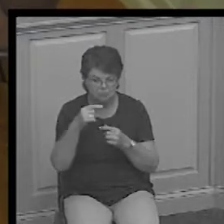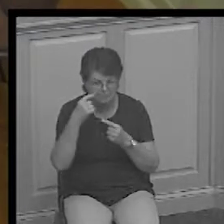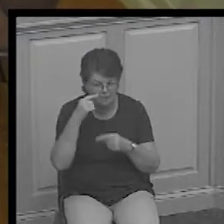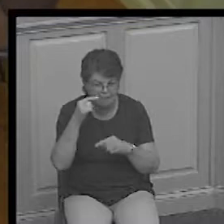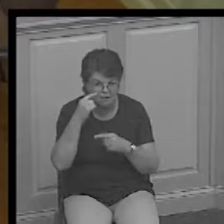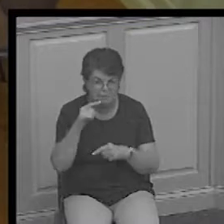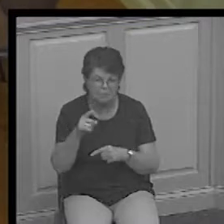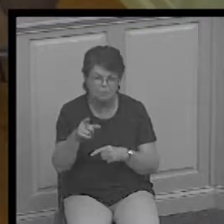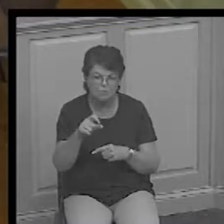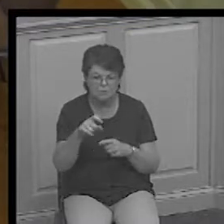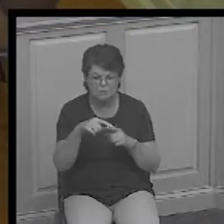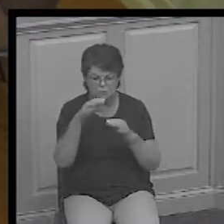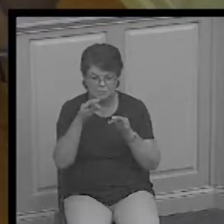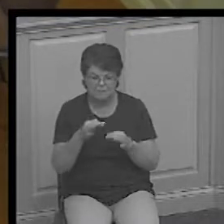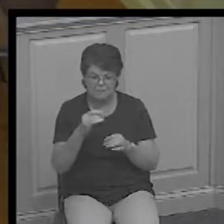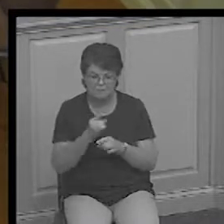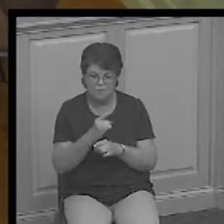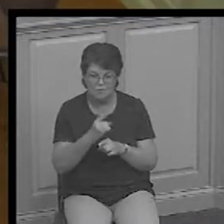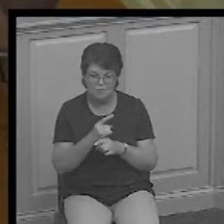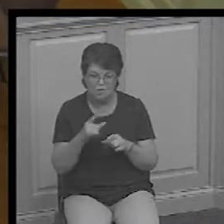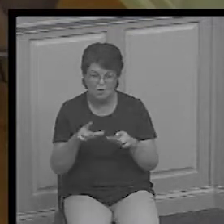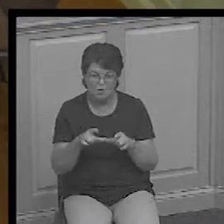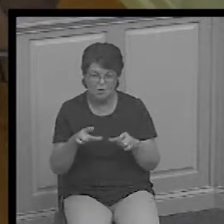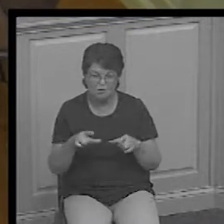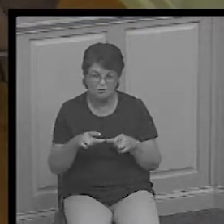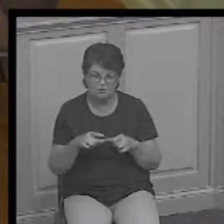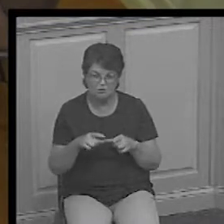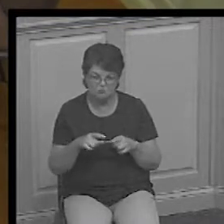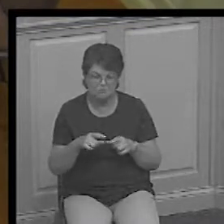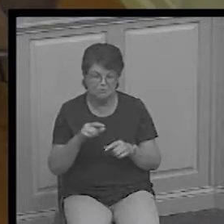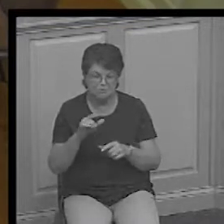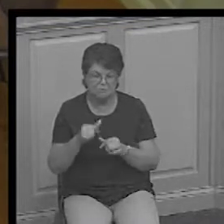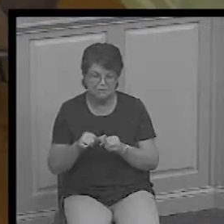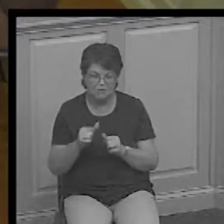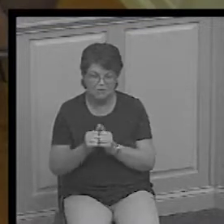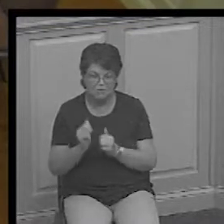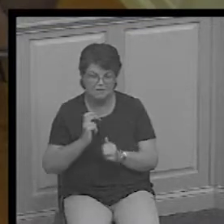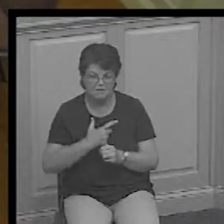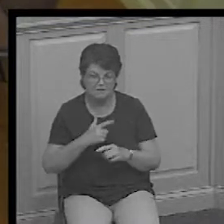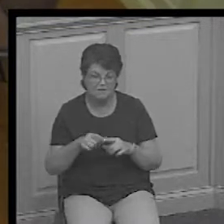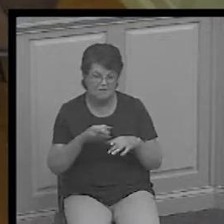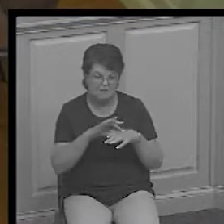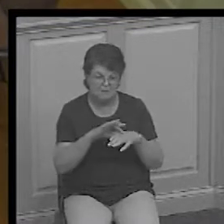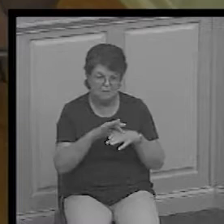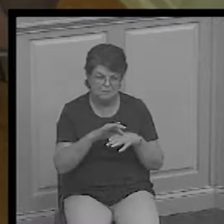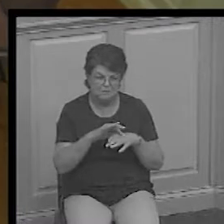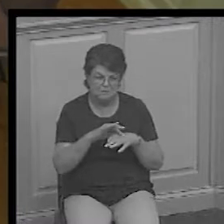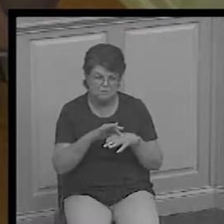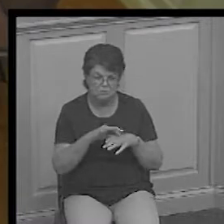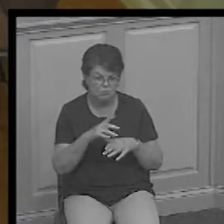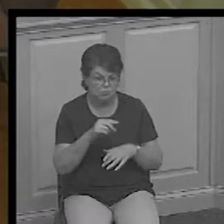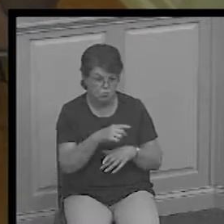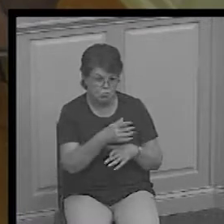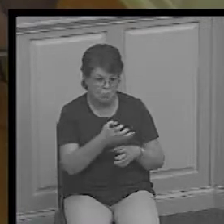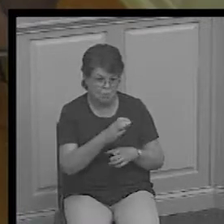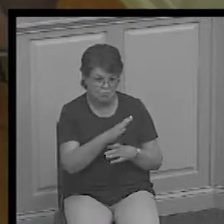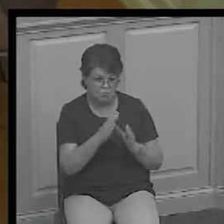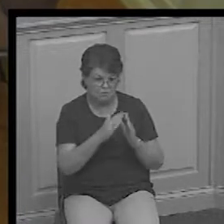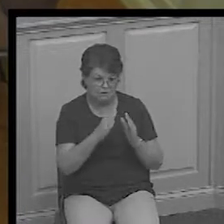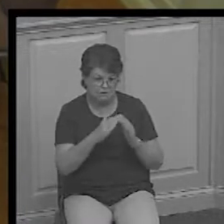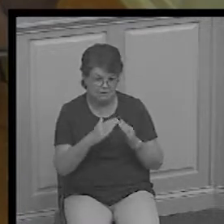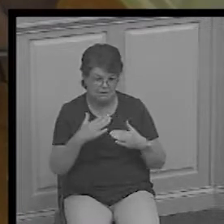appropriate but- location. I think that Yeah. would stay with, is that right? Would stay with us? Yes. But the content is where do you want your city